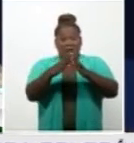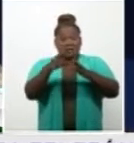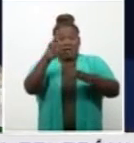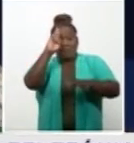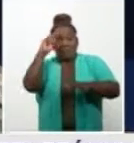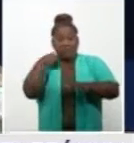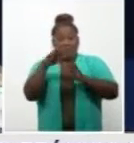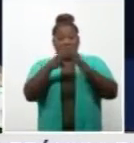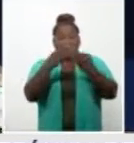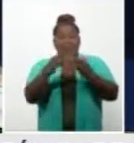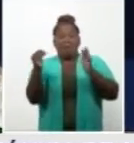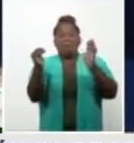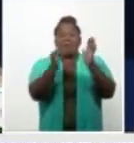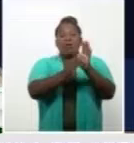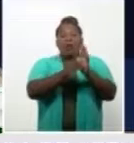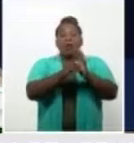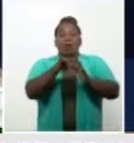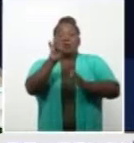and